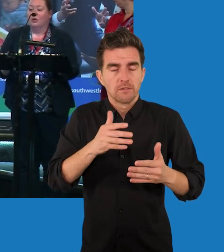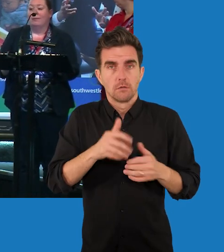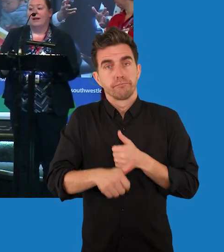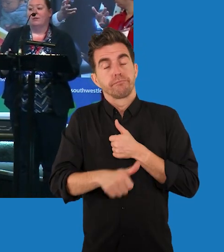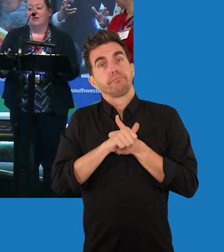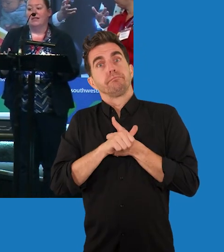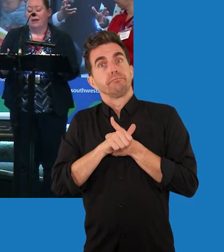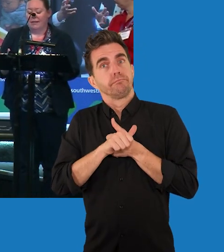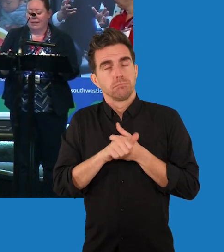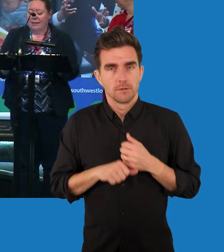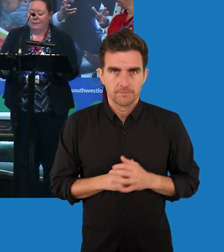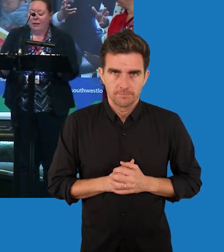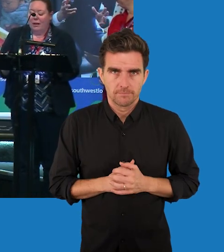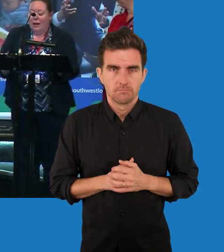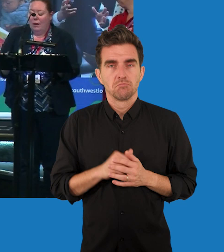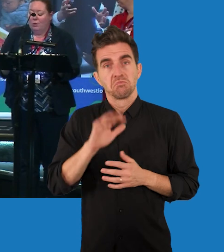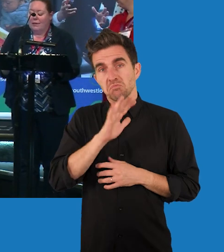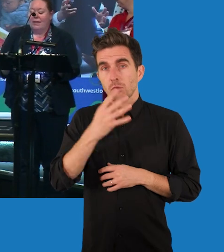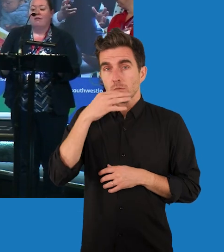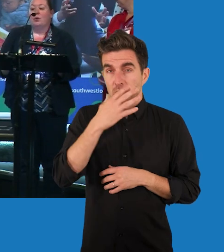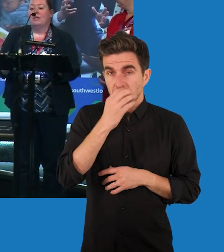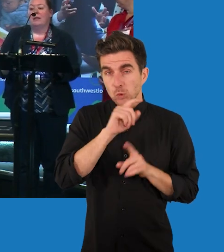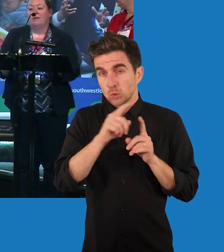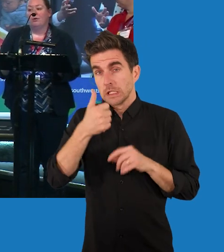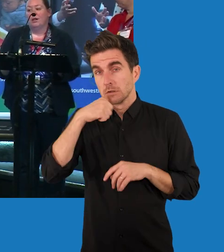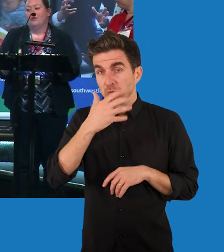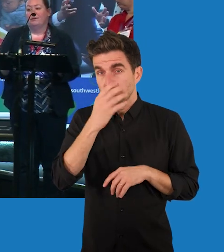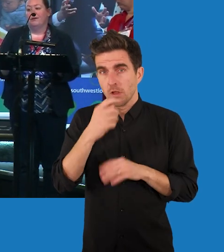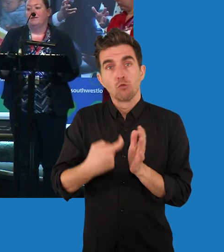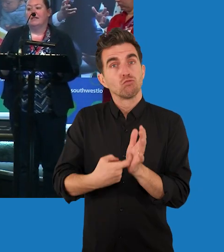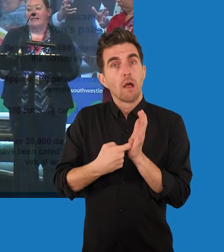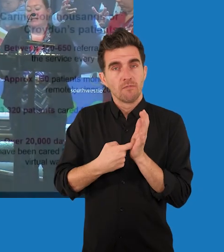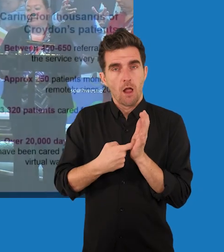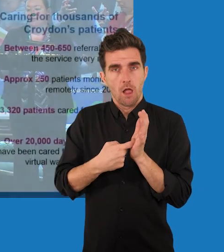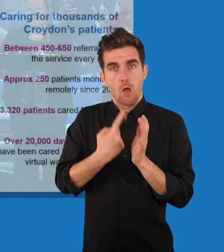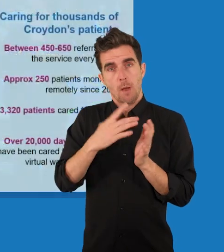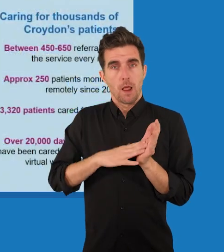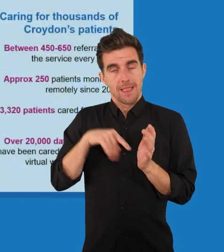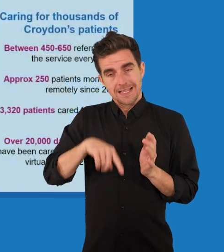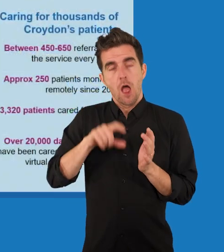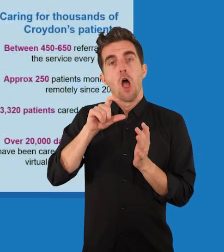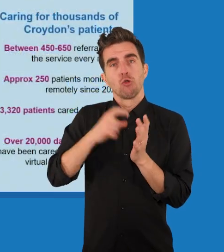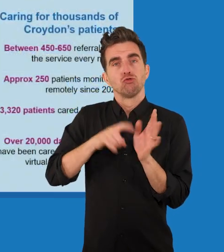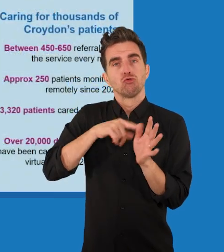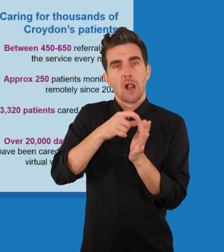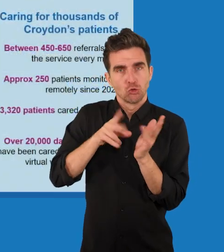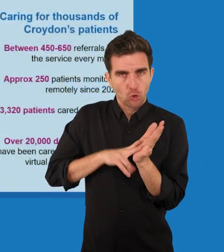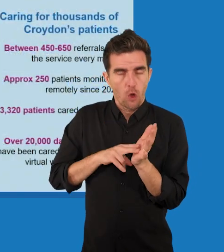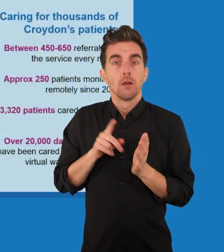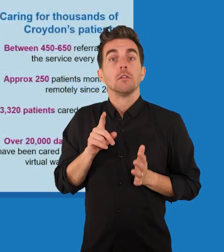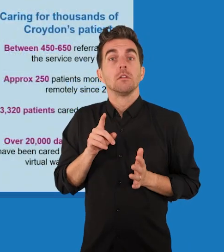and also by our community services. We receive approximately 450 to 650 referrals a month in